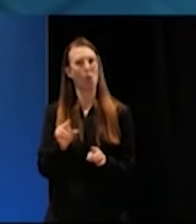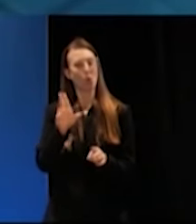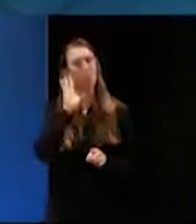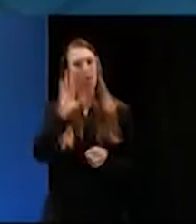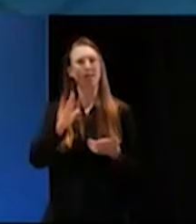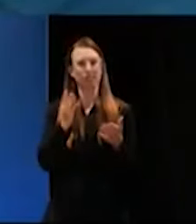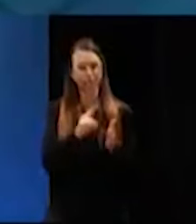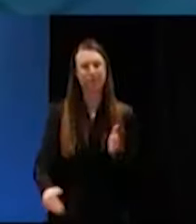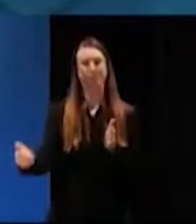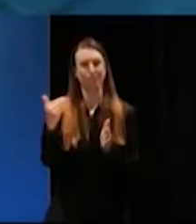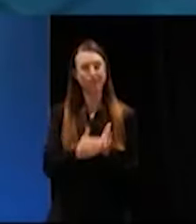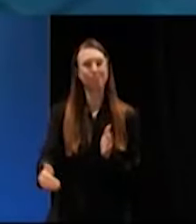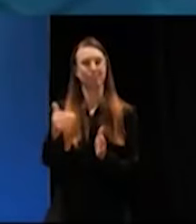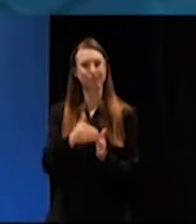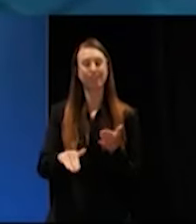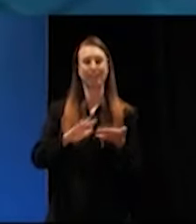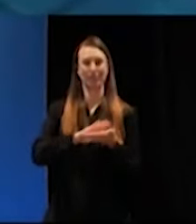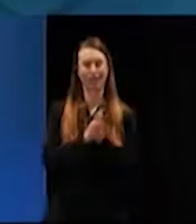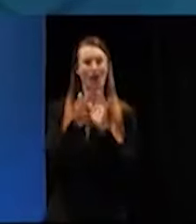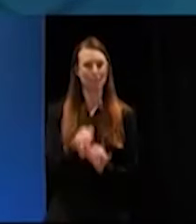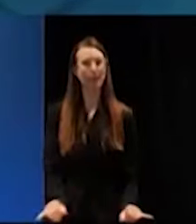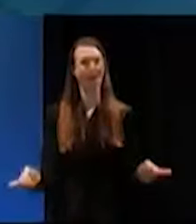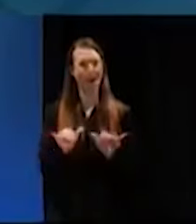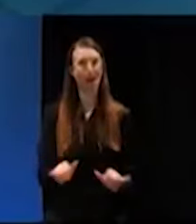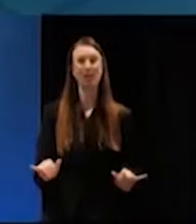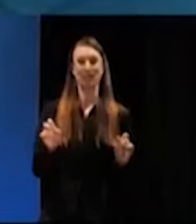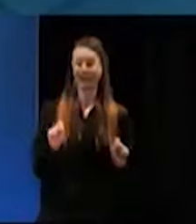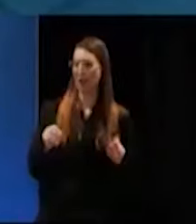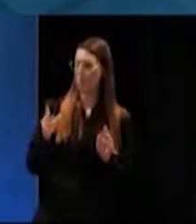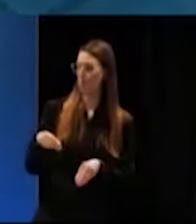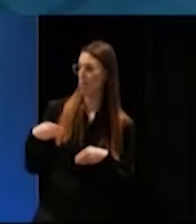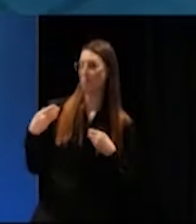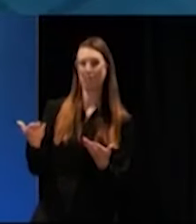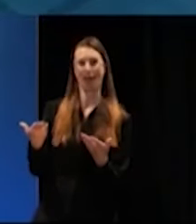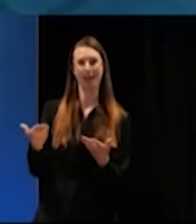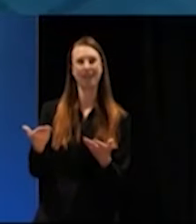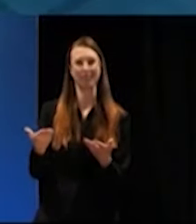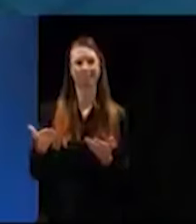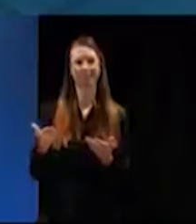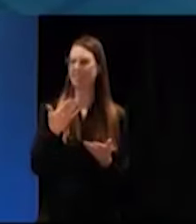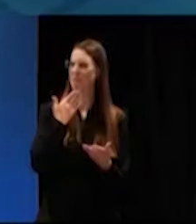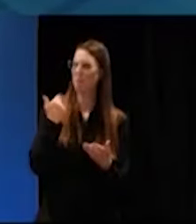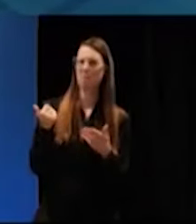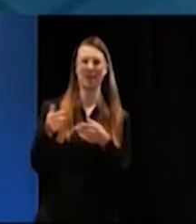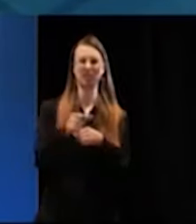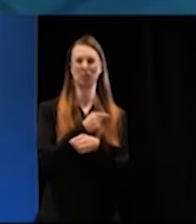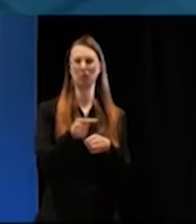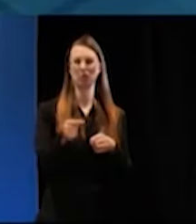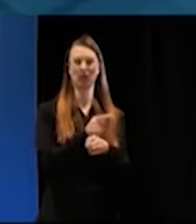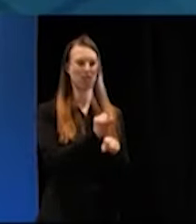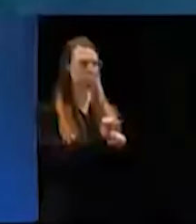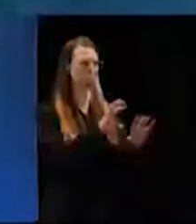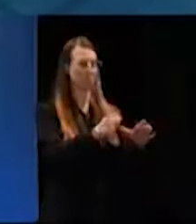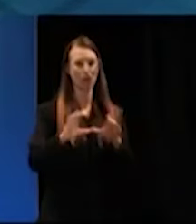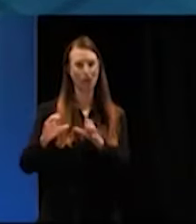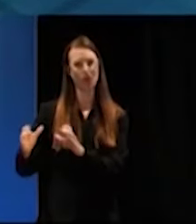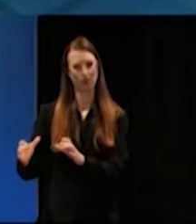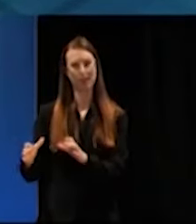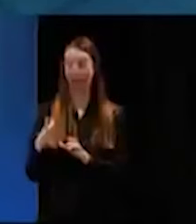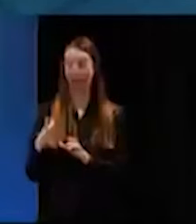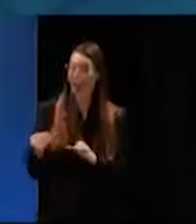come to see that we can provide the opportunities, the best trained workforces, and the power. This is what